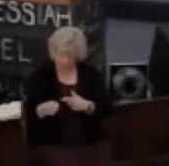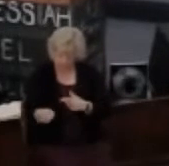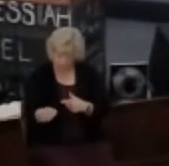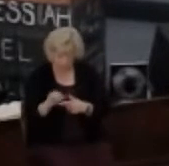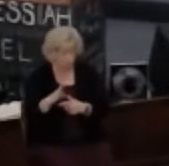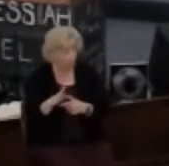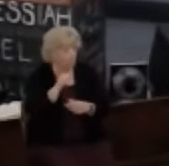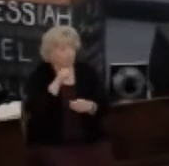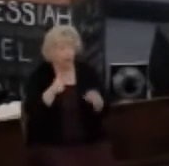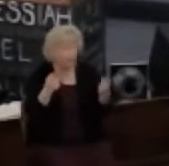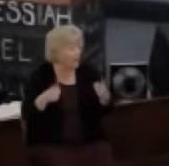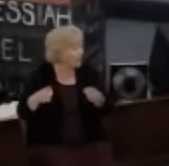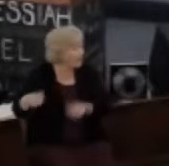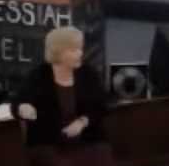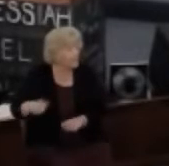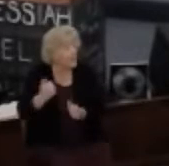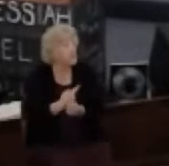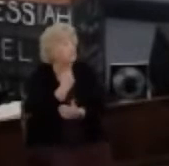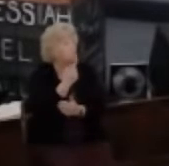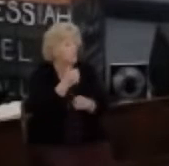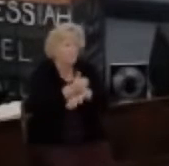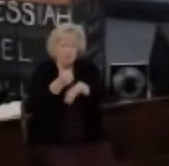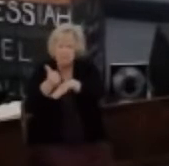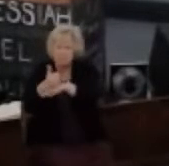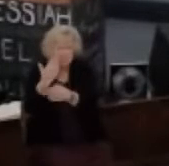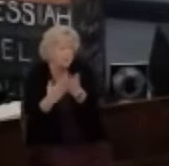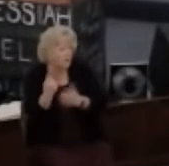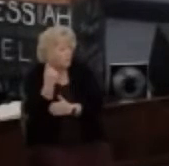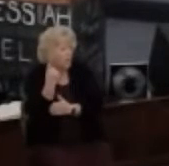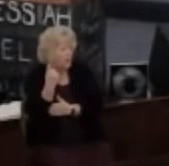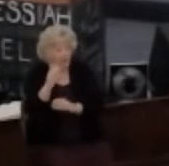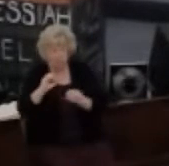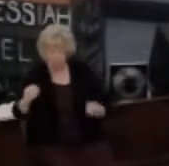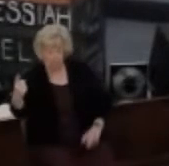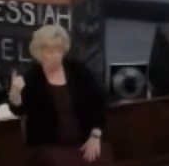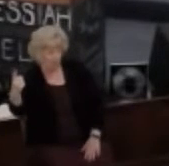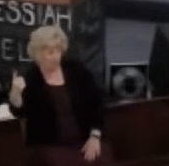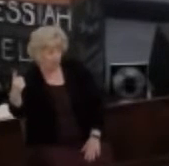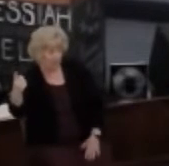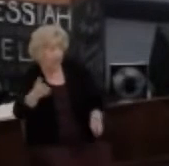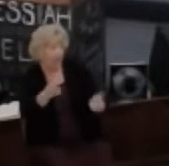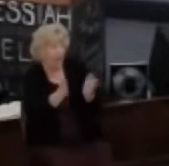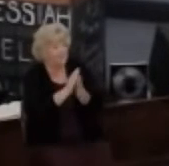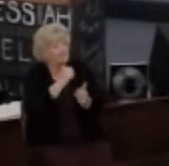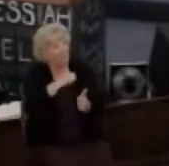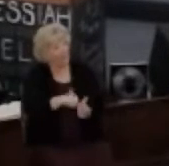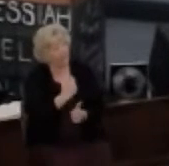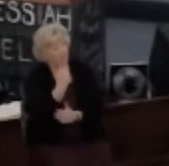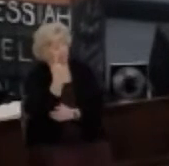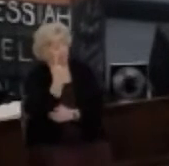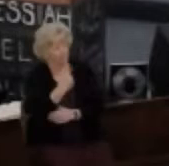job wasn't done, and everybody blamed somebody, and nobody asked anybody.